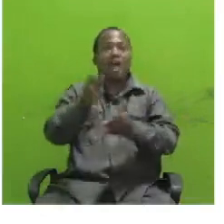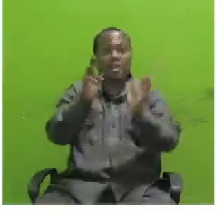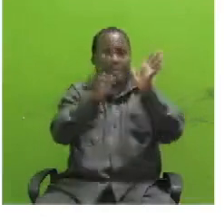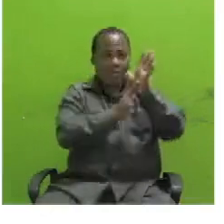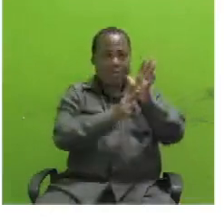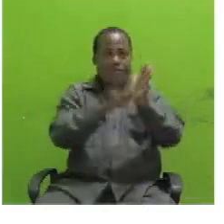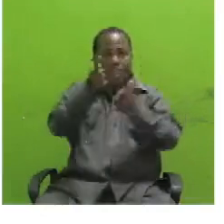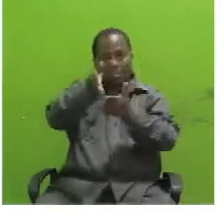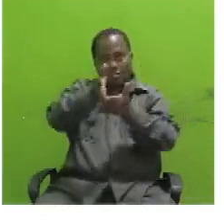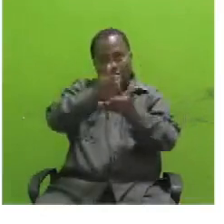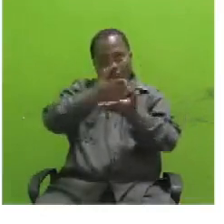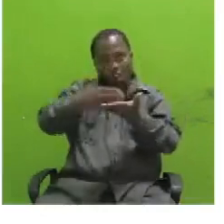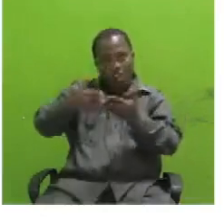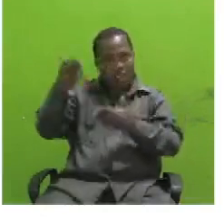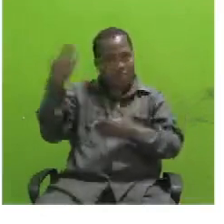7:15.